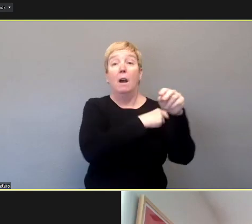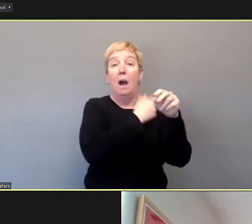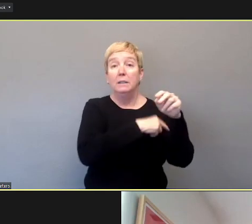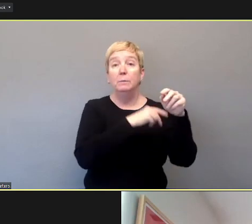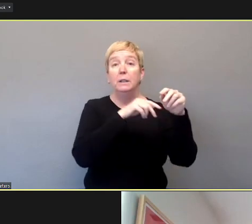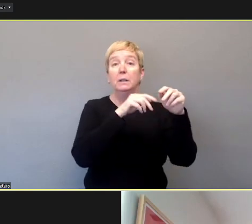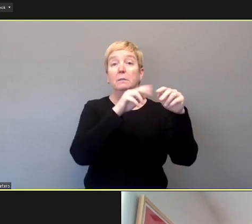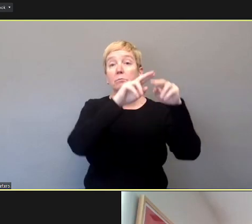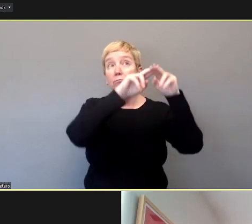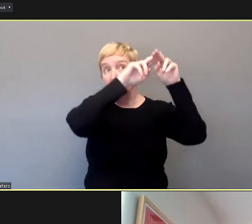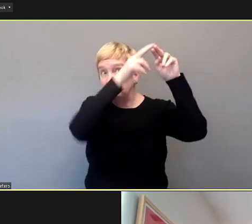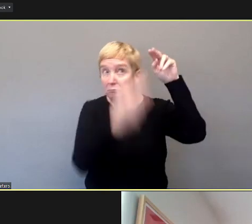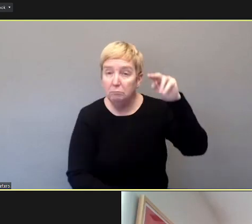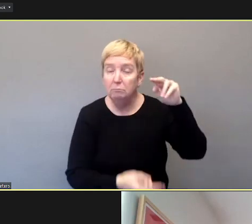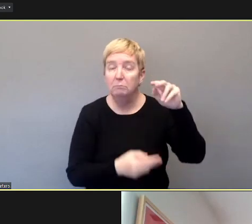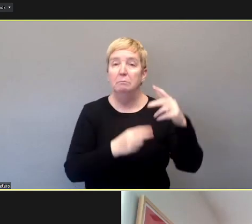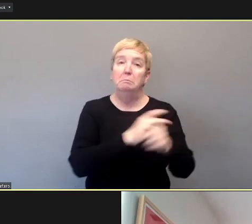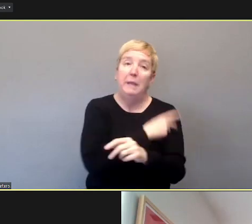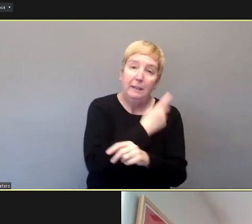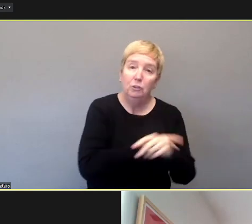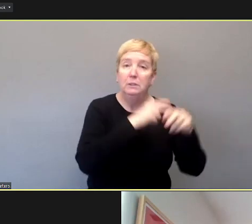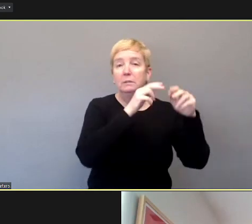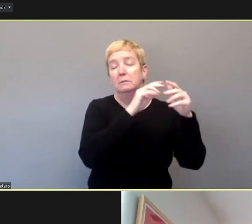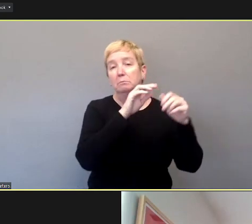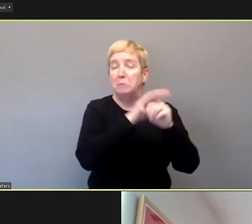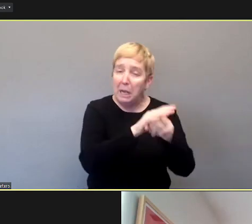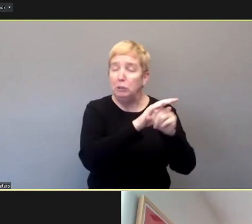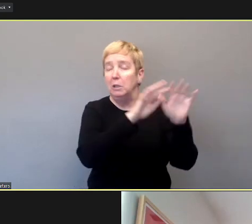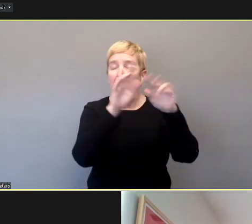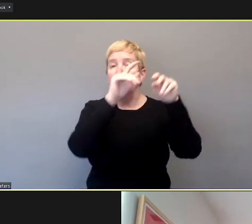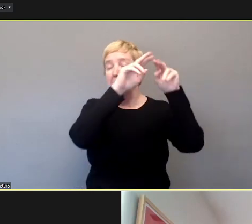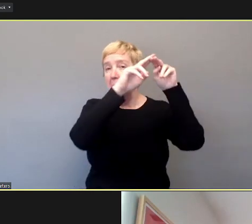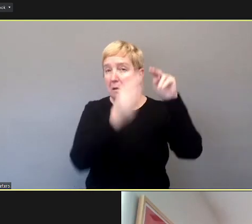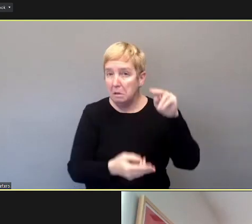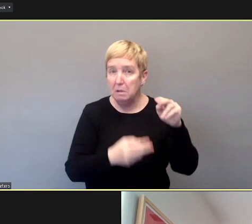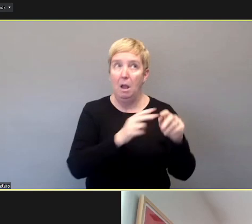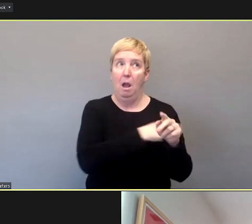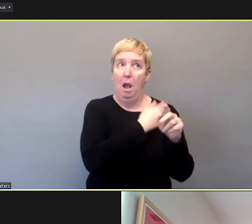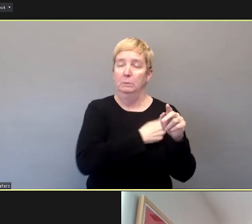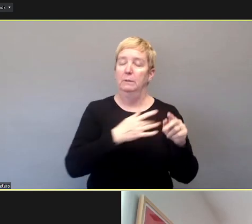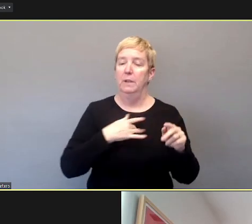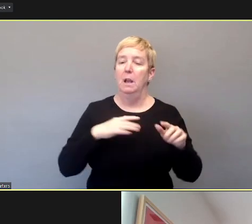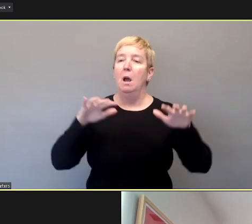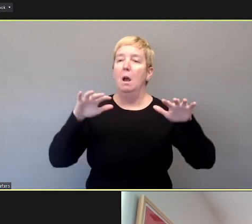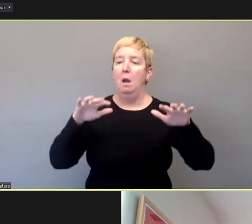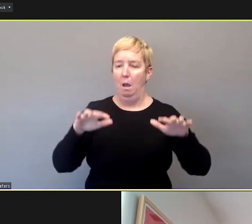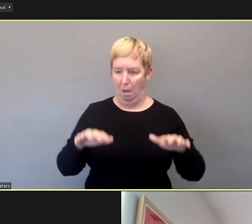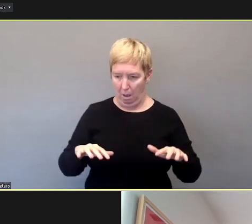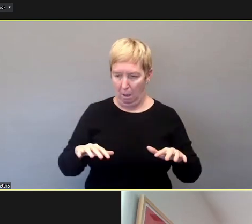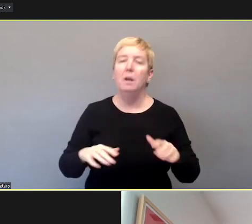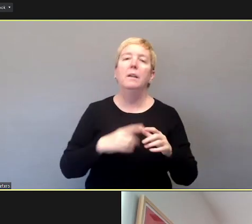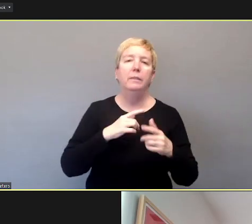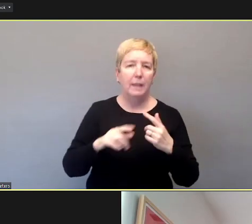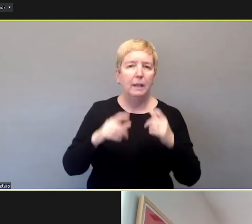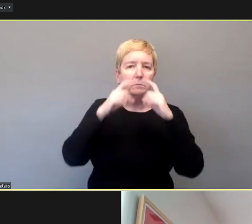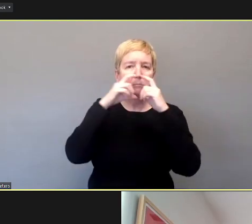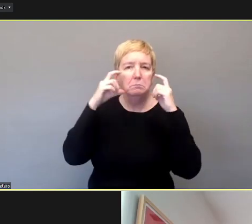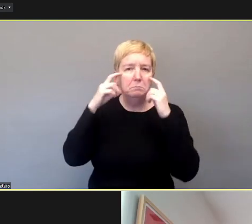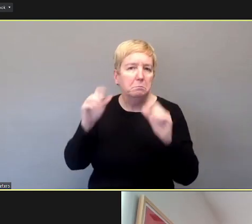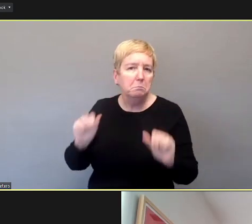lifts a indoor mask mandate. And perhaps this is a little bit maybe more of a forecasting